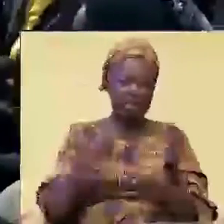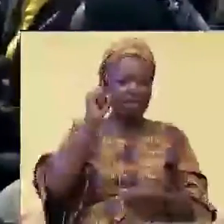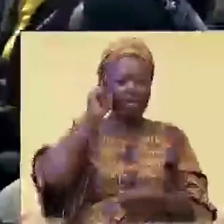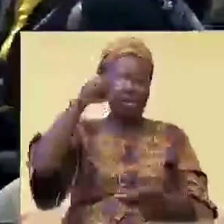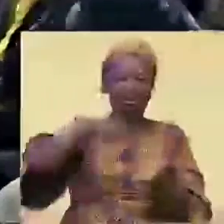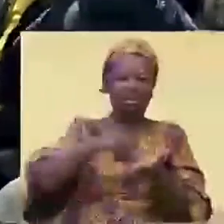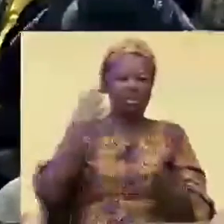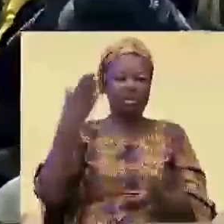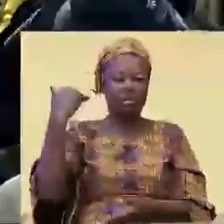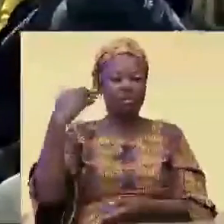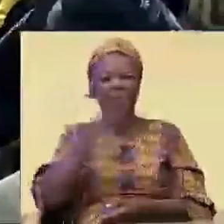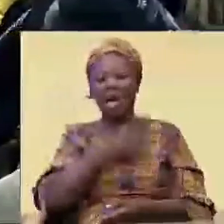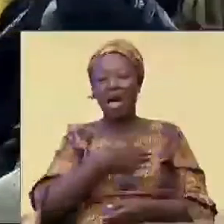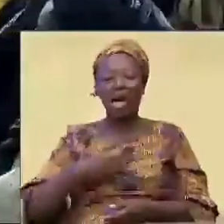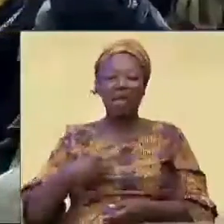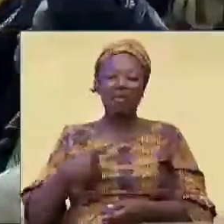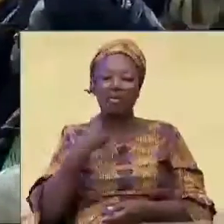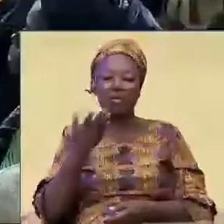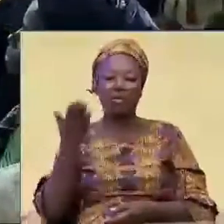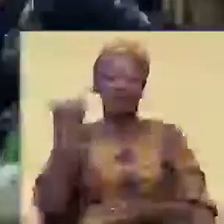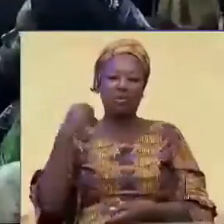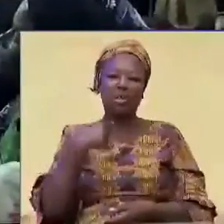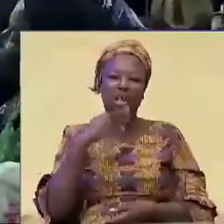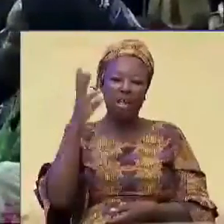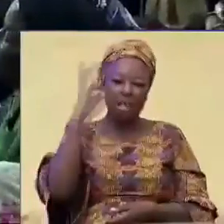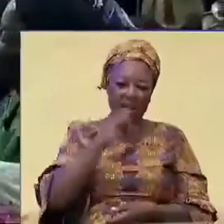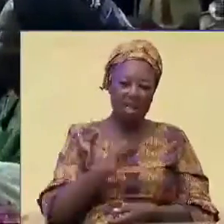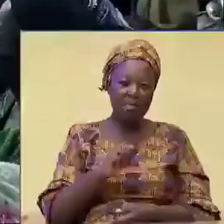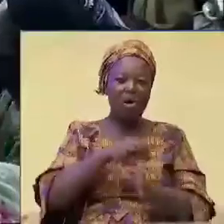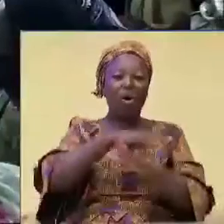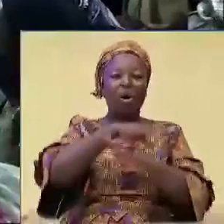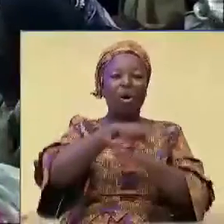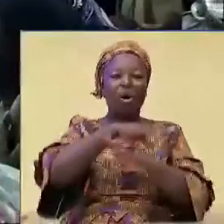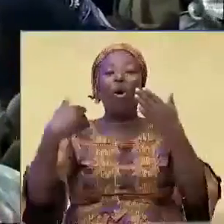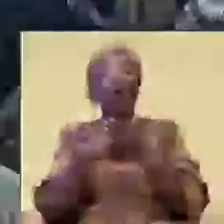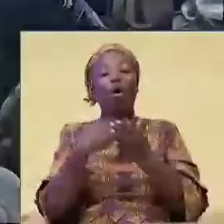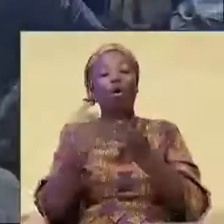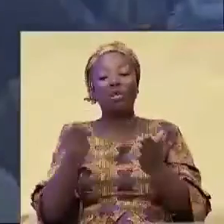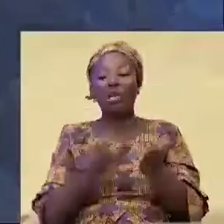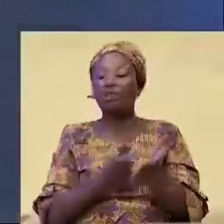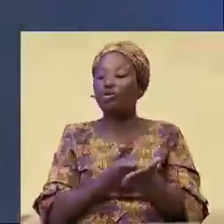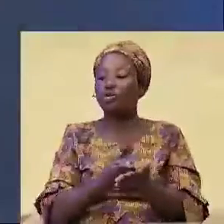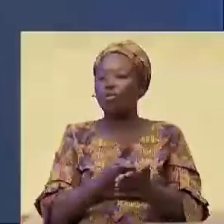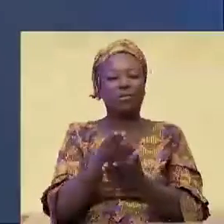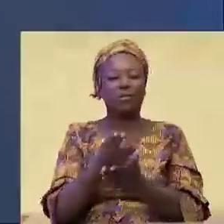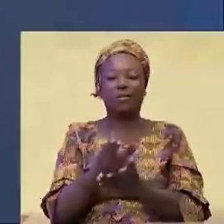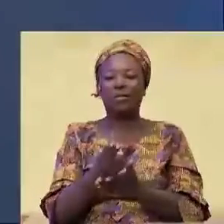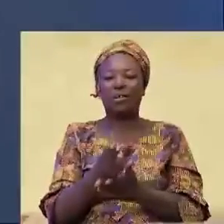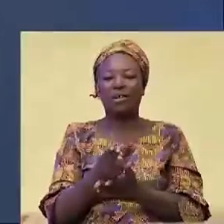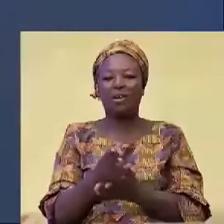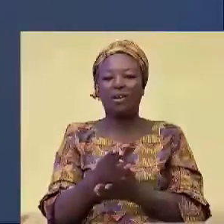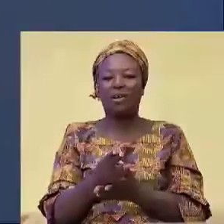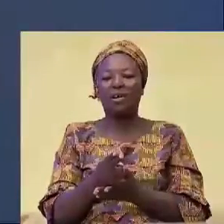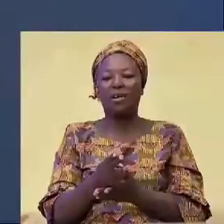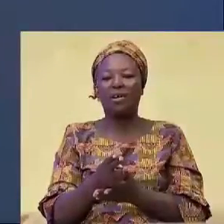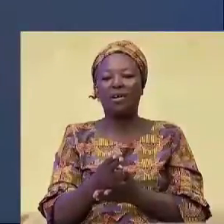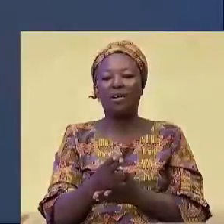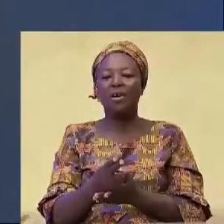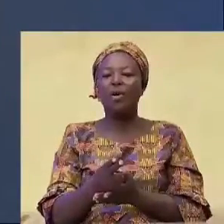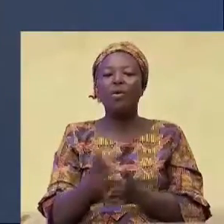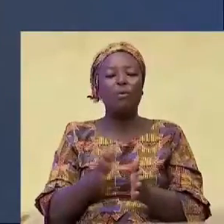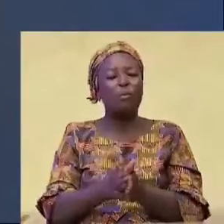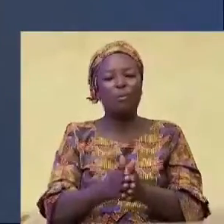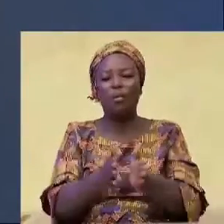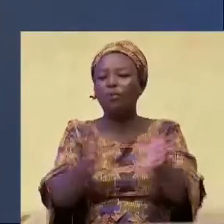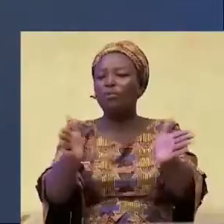And then she stood and told him all the truth.